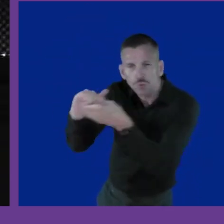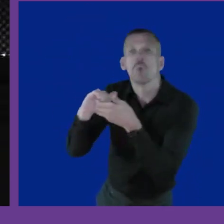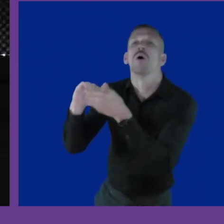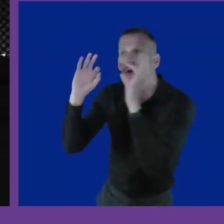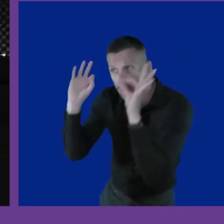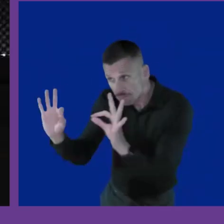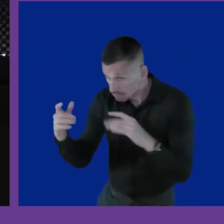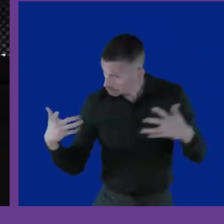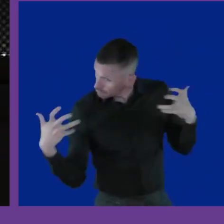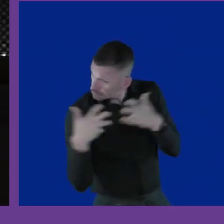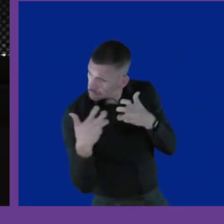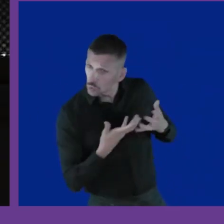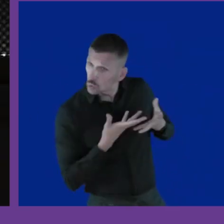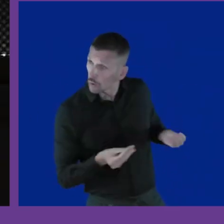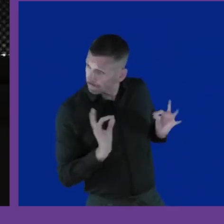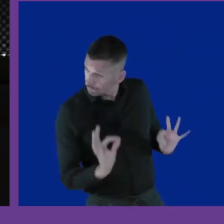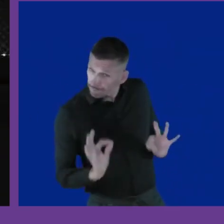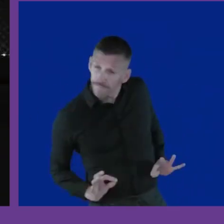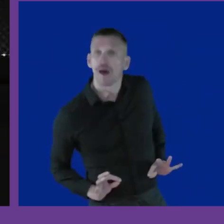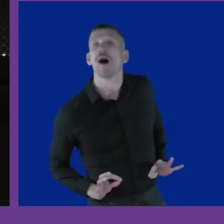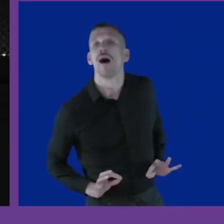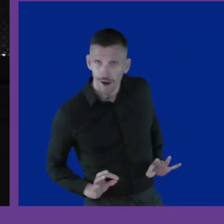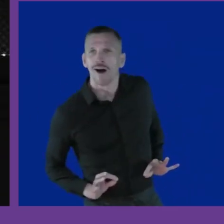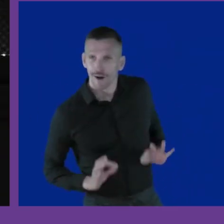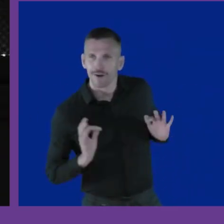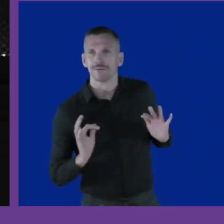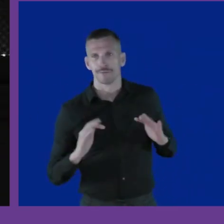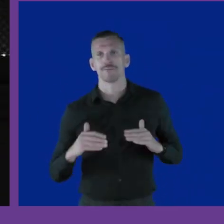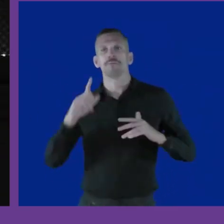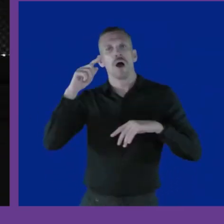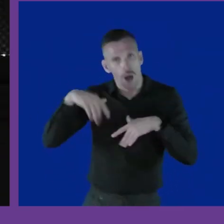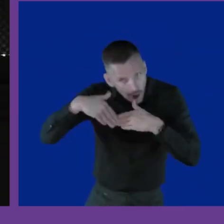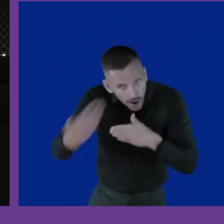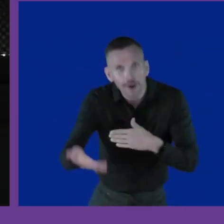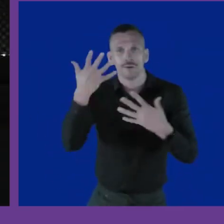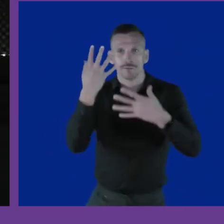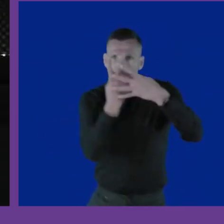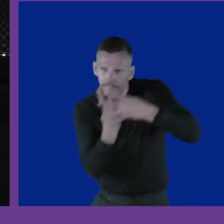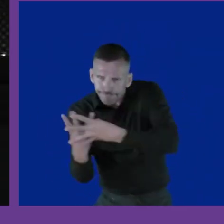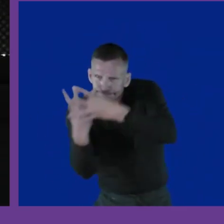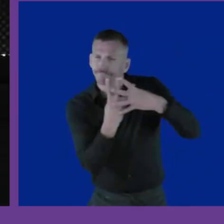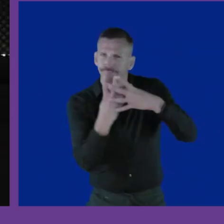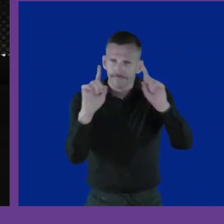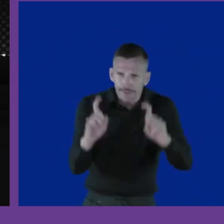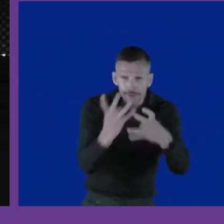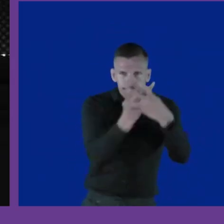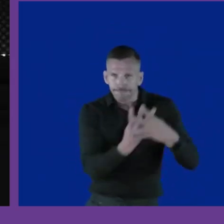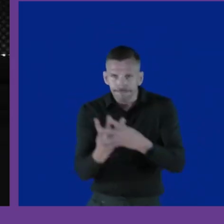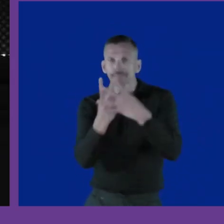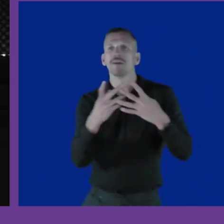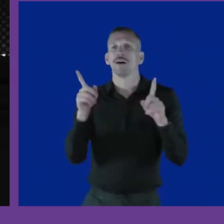in the survey, the need to include tactile notches, as was discussed, right? To help the